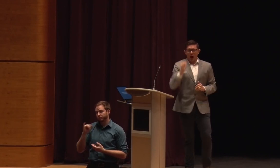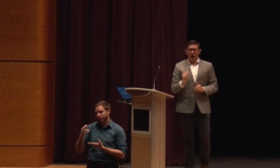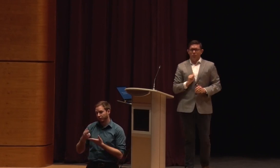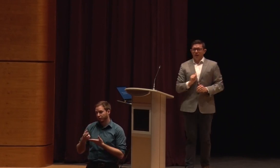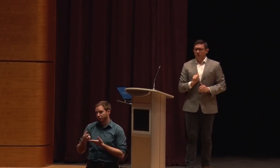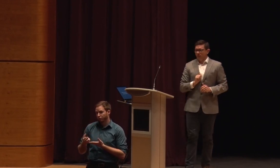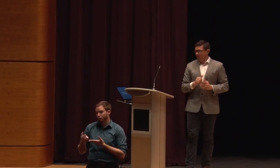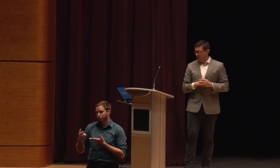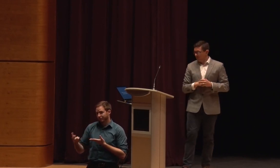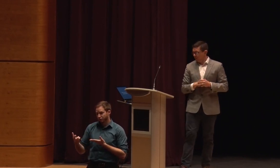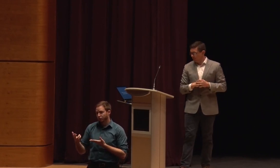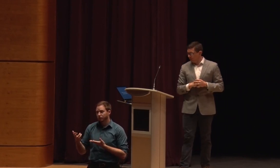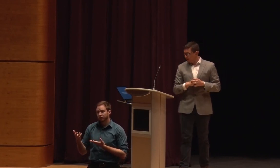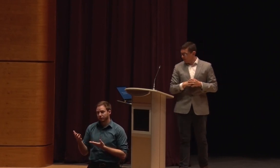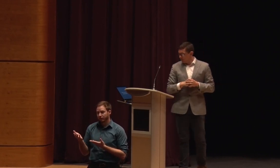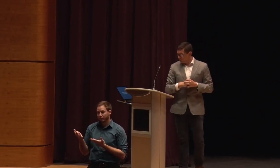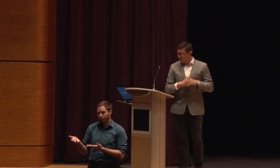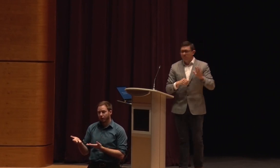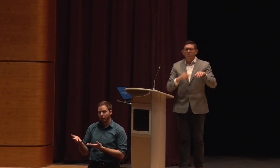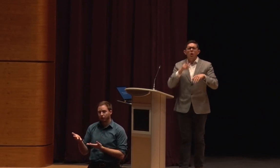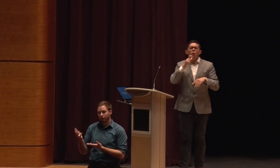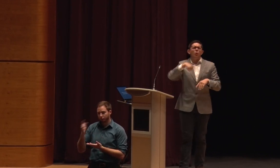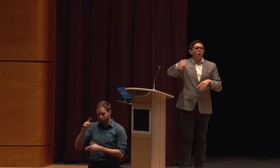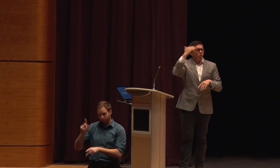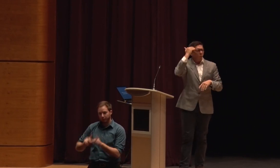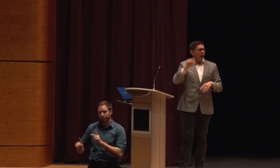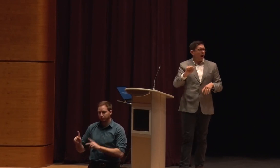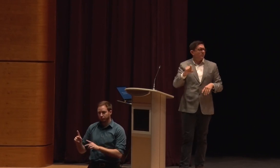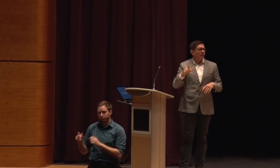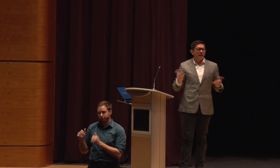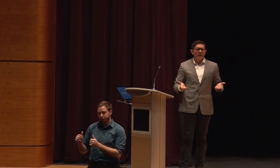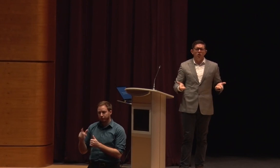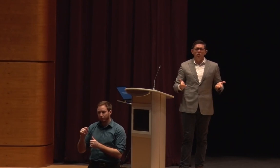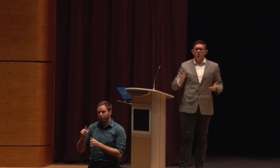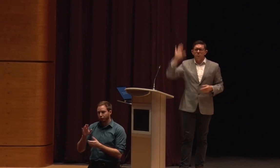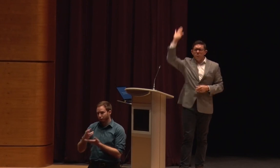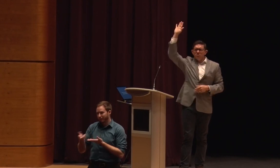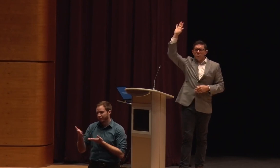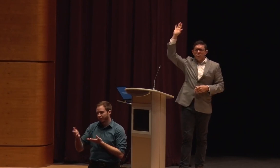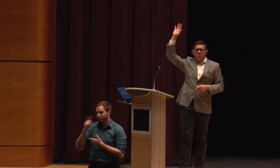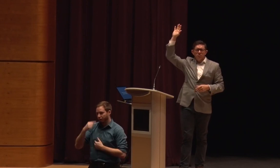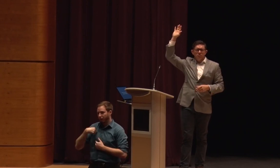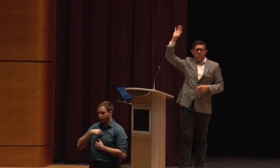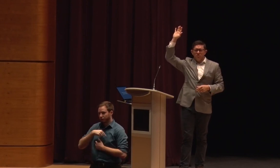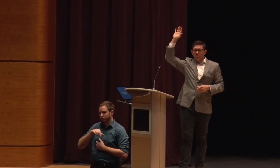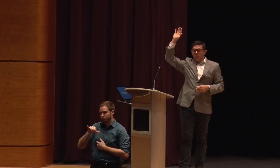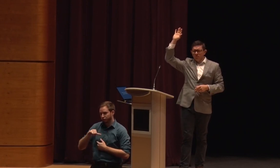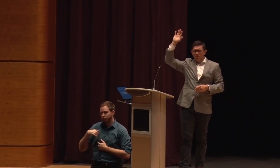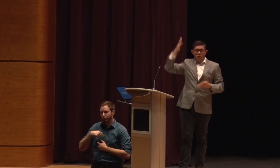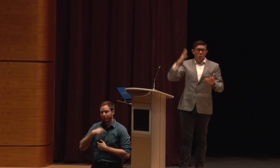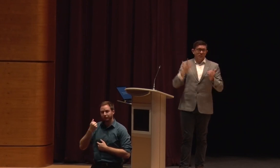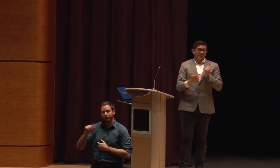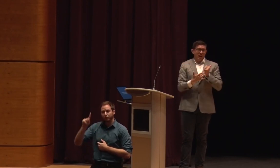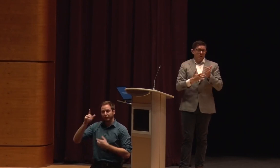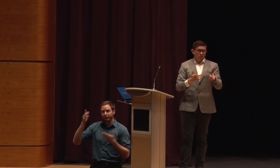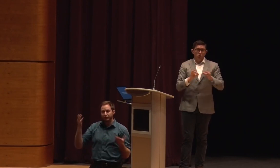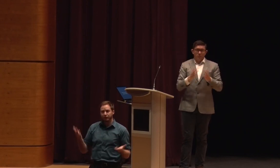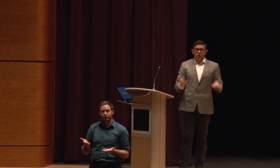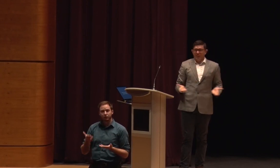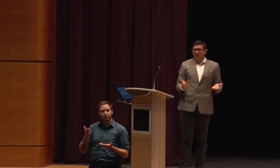that the resources are there for other people, but they're also there for ourselves. Do we have anyone